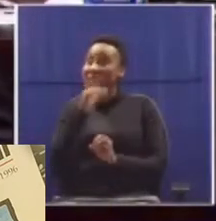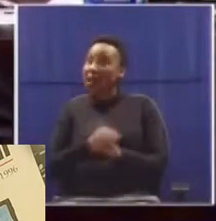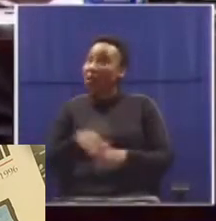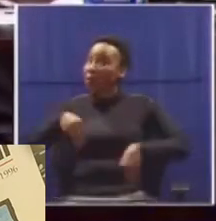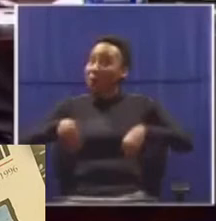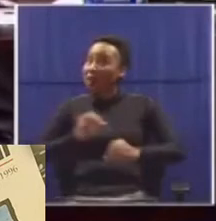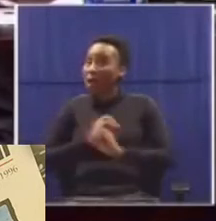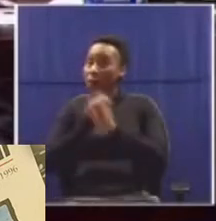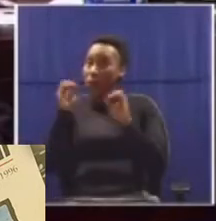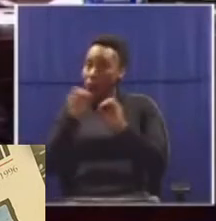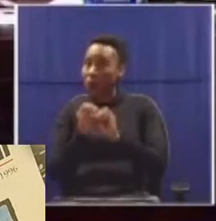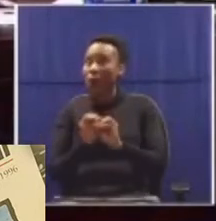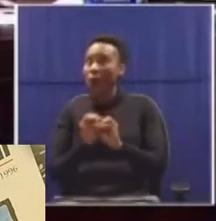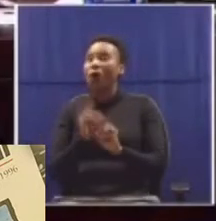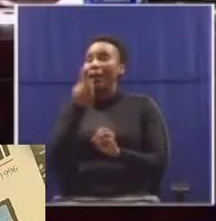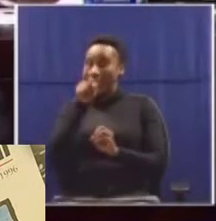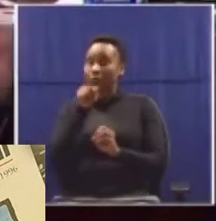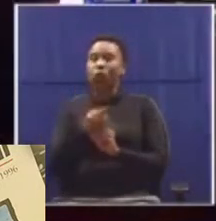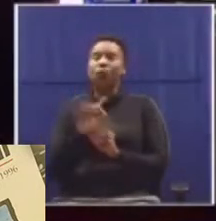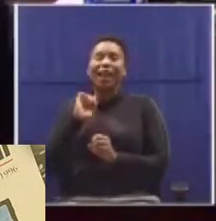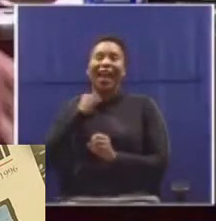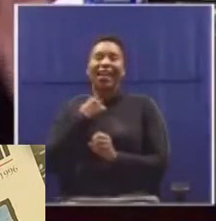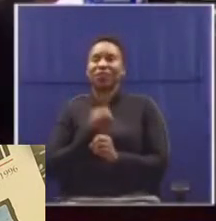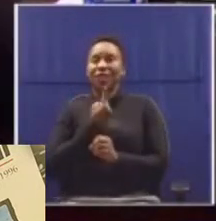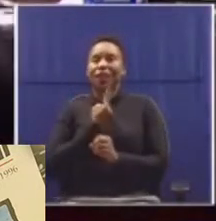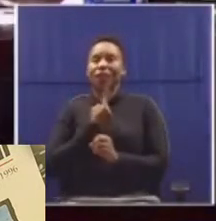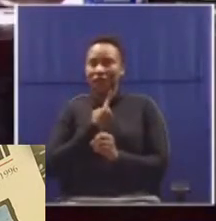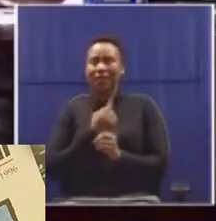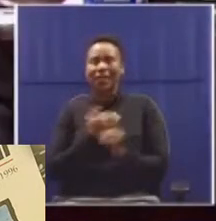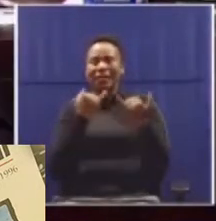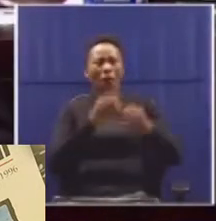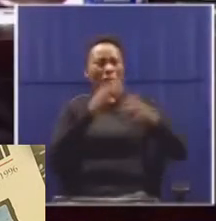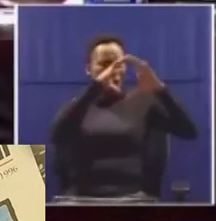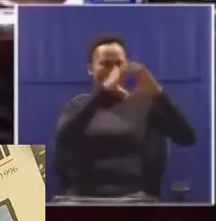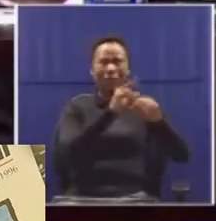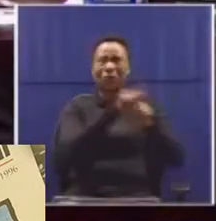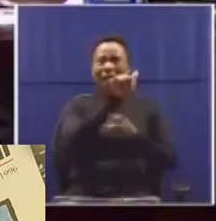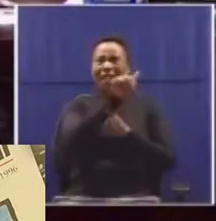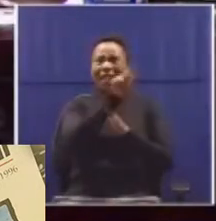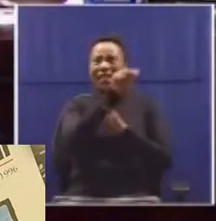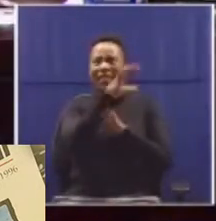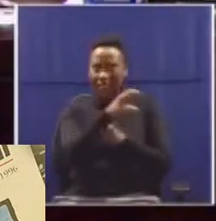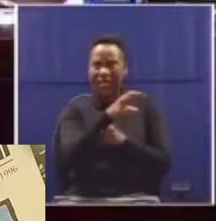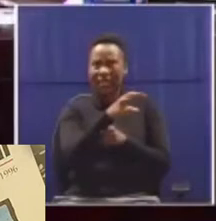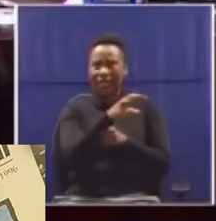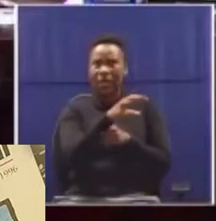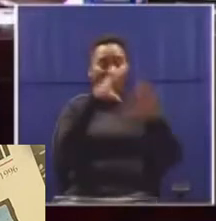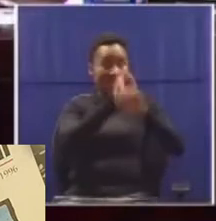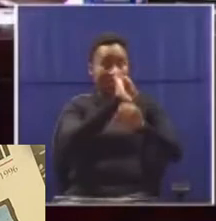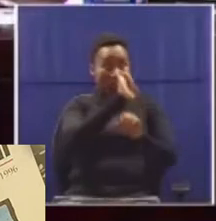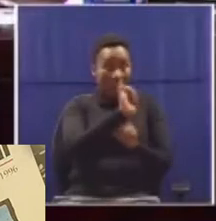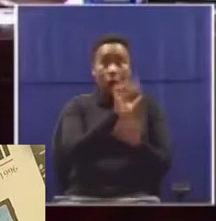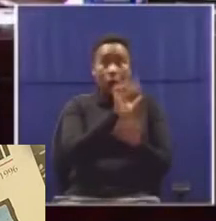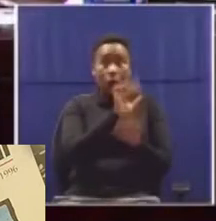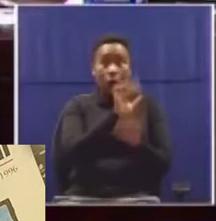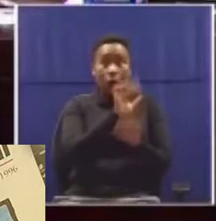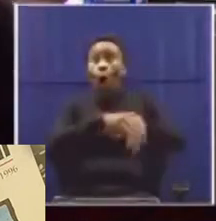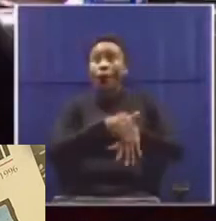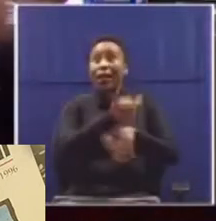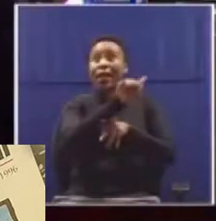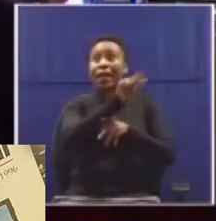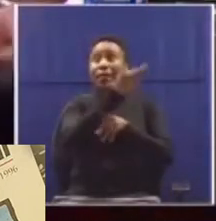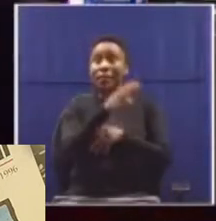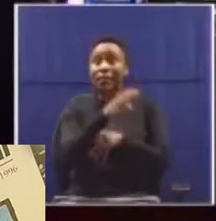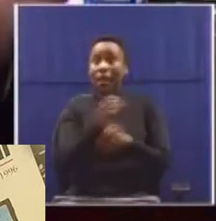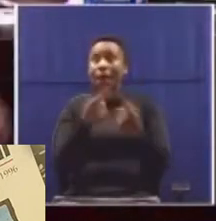obsessed with the ANC that your focus of attention is only on the ANC but yet